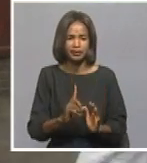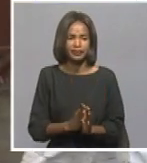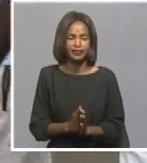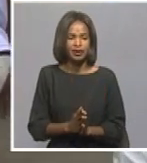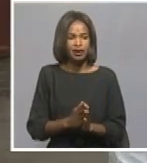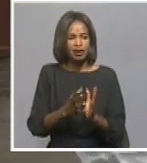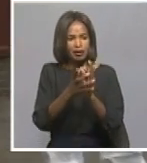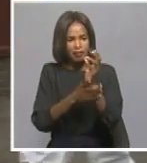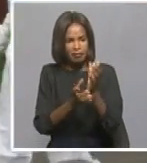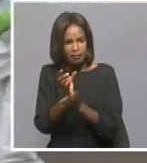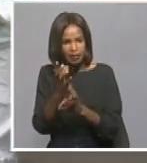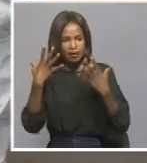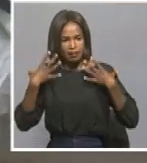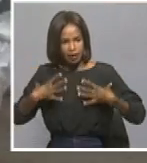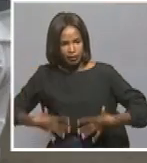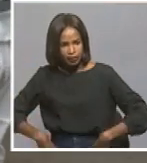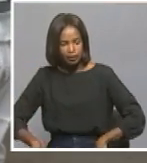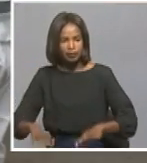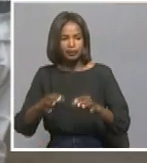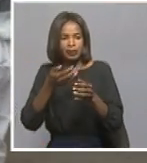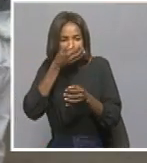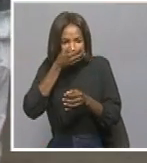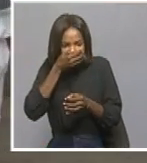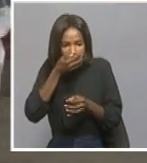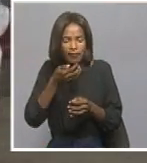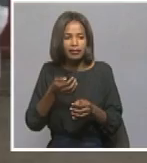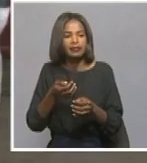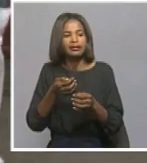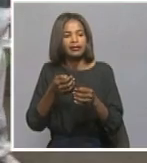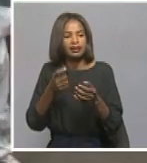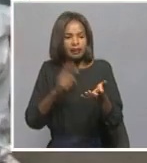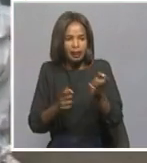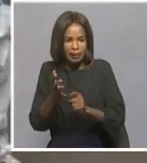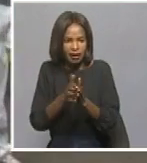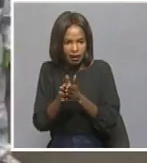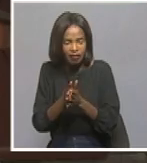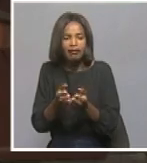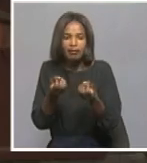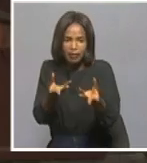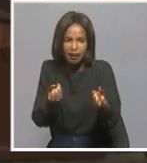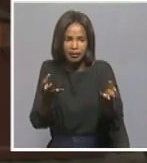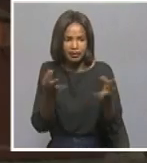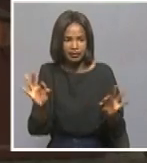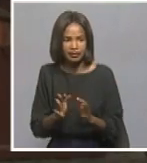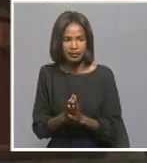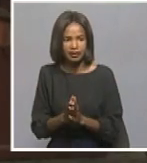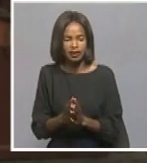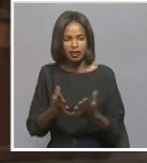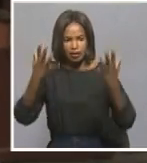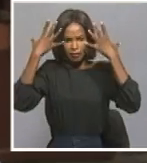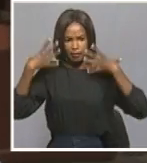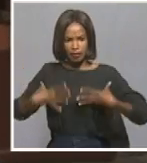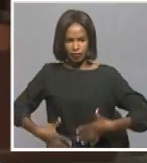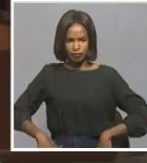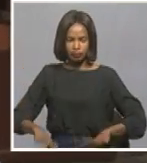gear donated includes protective suits, gloves and face mask, as well as hand sanitizers. We got our protecting gear today, which